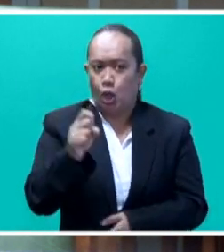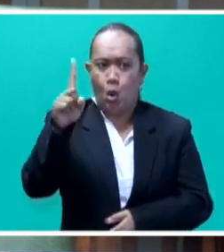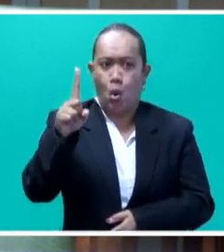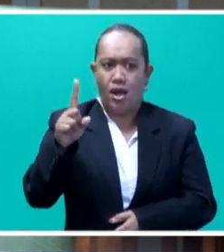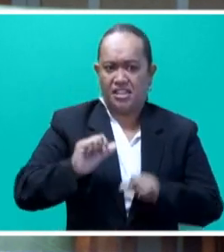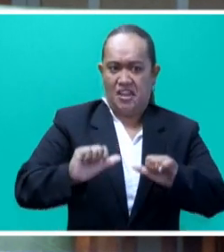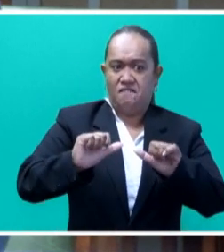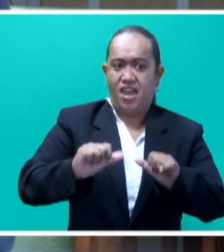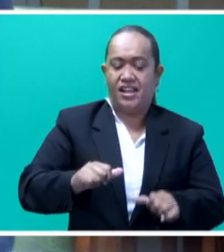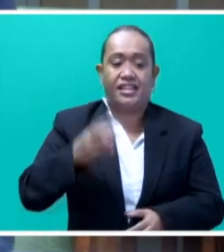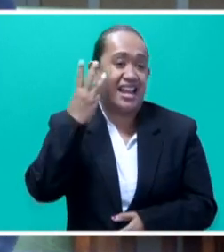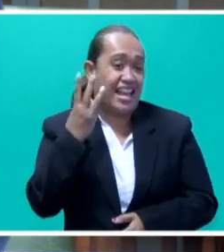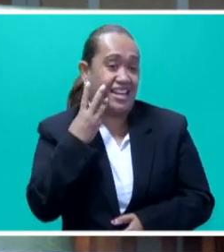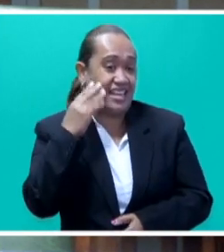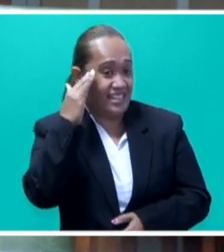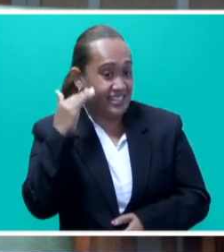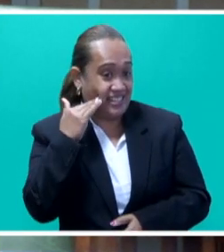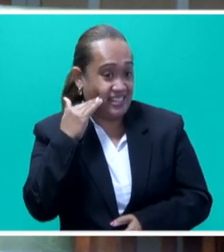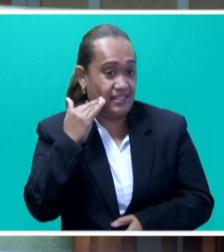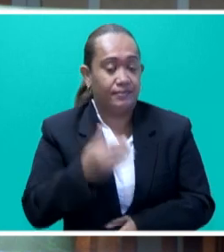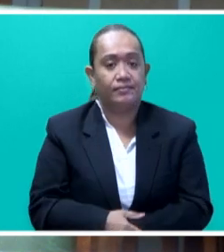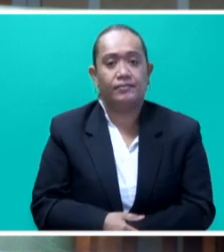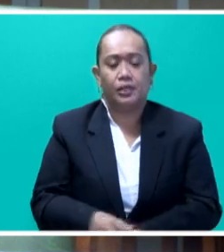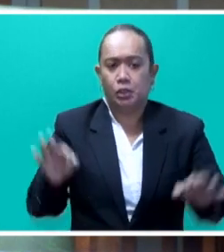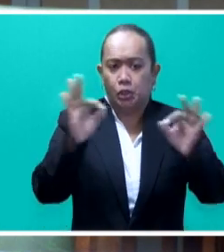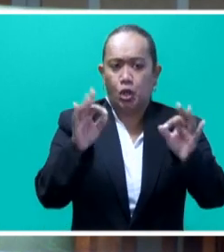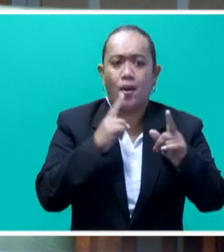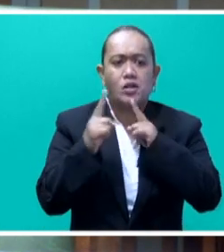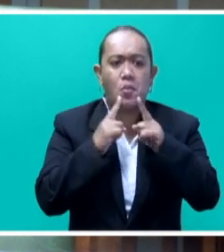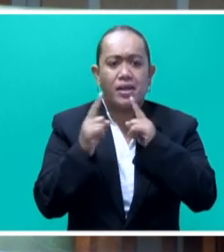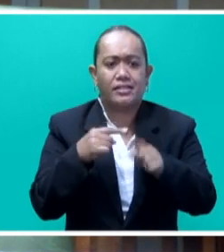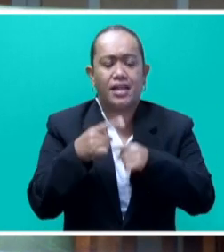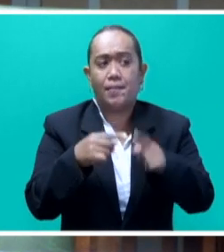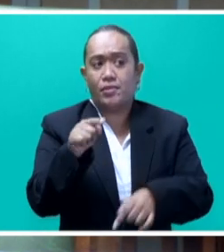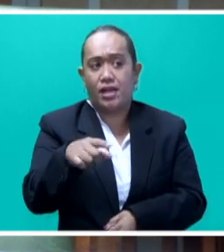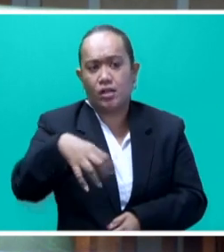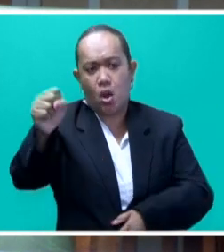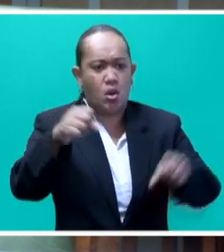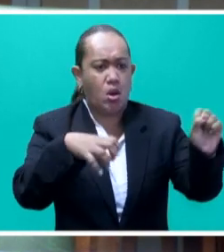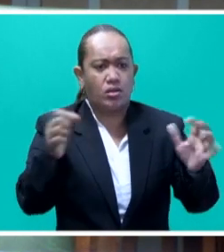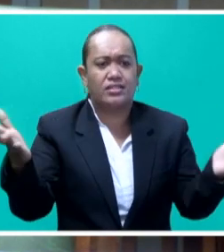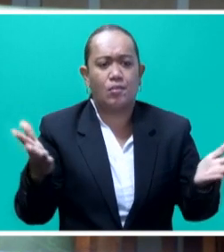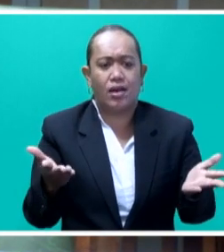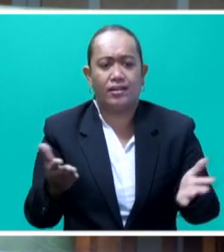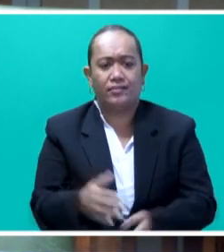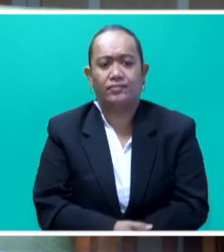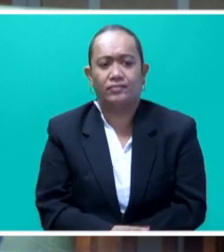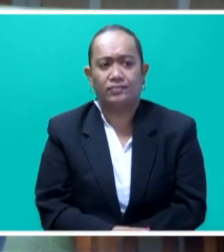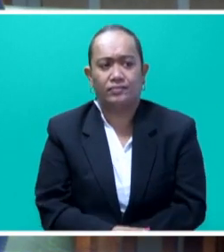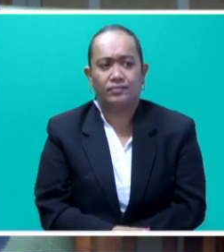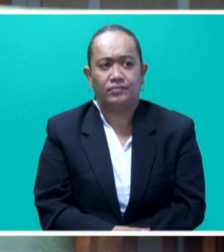lady. Nobody commented that this person has got away, gone off to New Zealand, making comments from